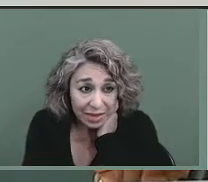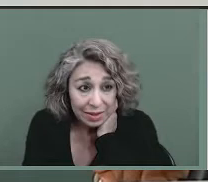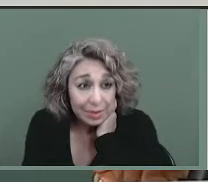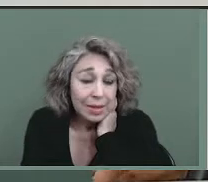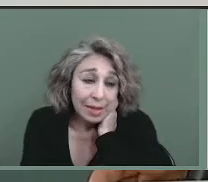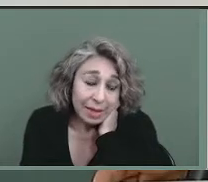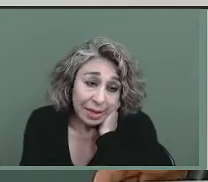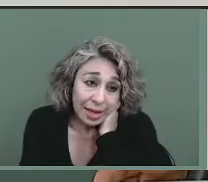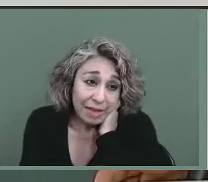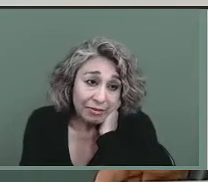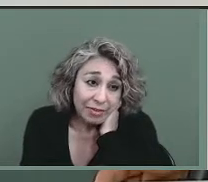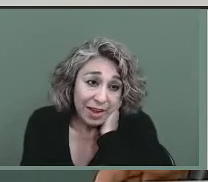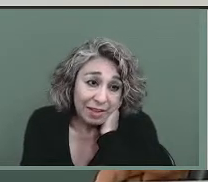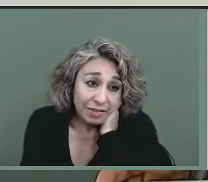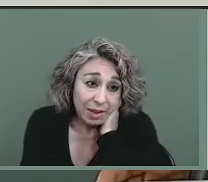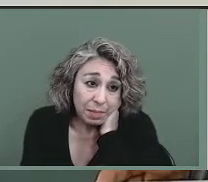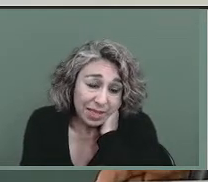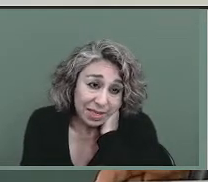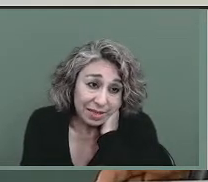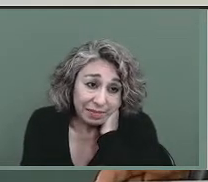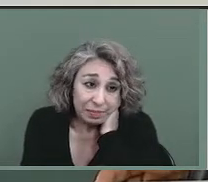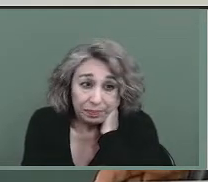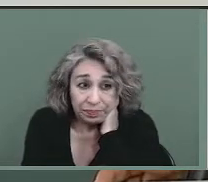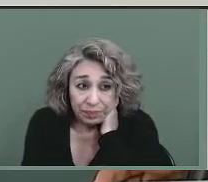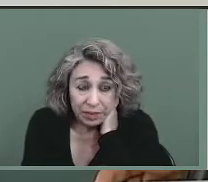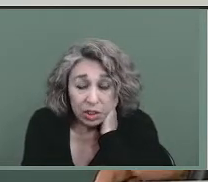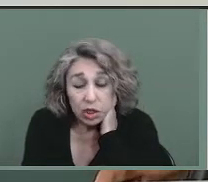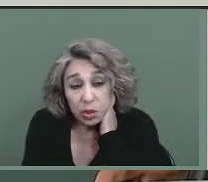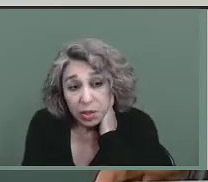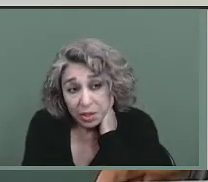that, at